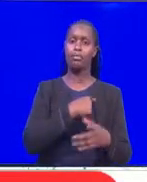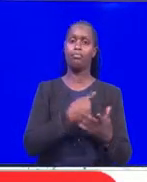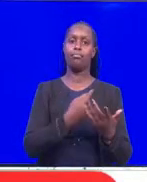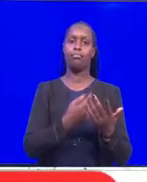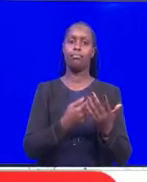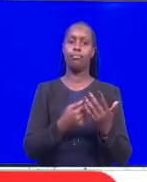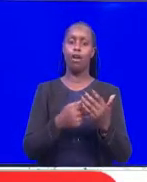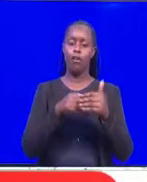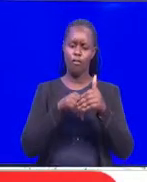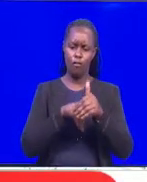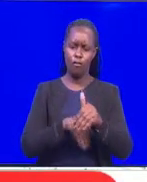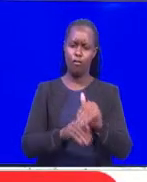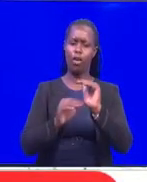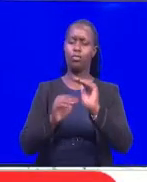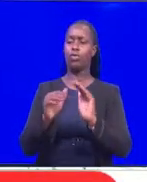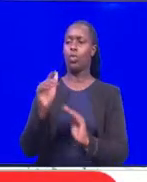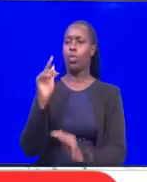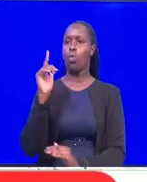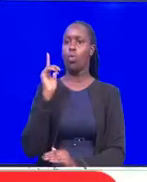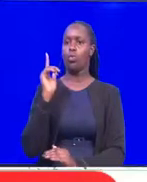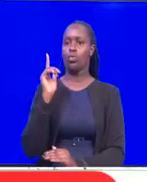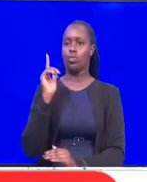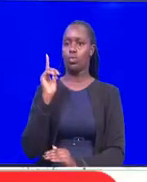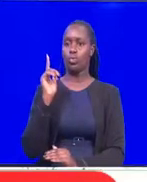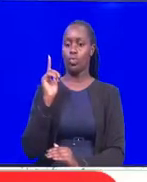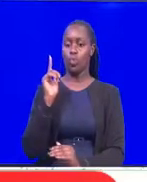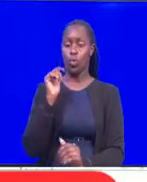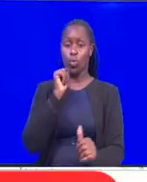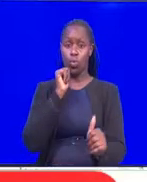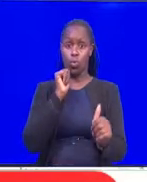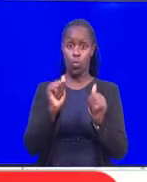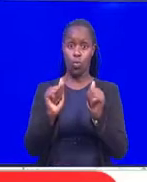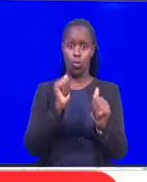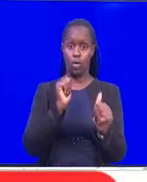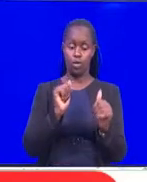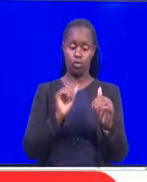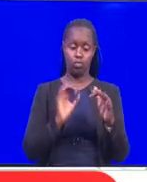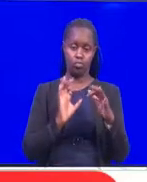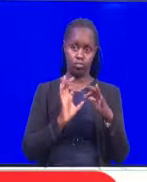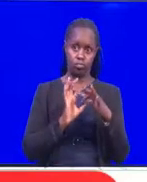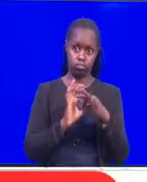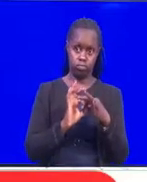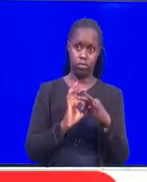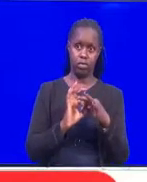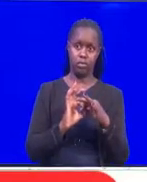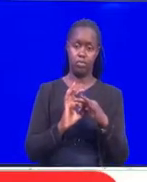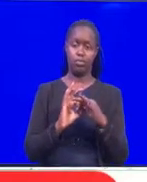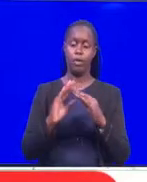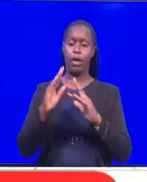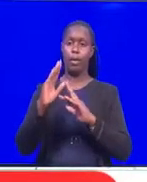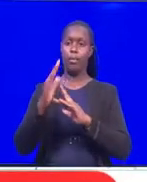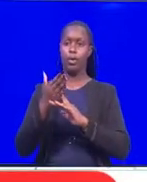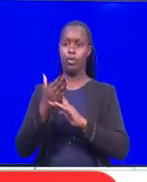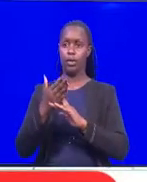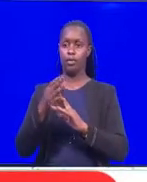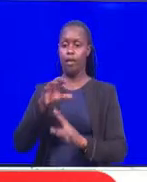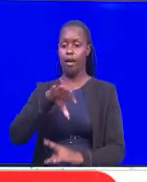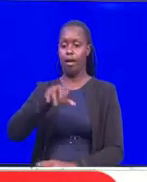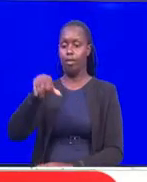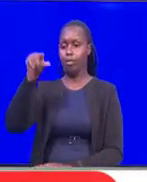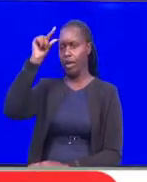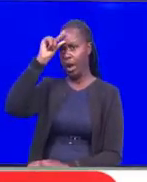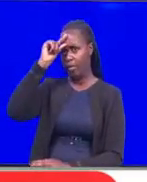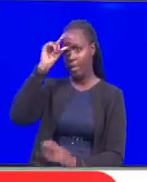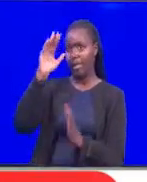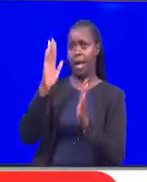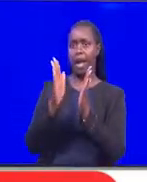zote ambazo ziko kati ya uhusiano ya kati ya serikali ya ugatuzi ya Busia na